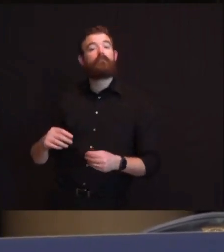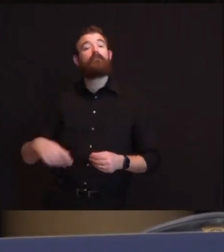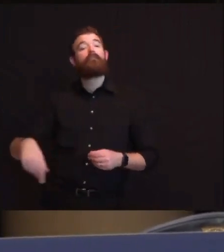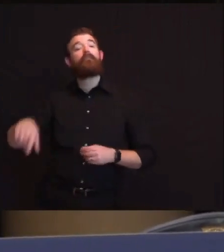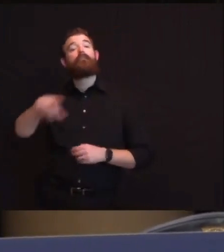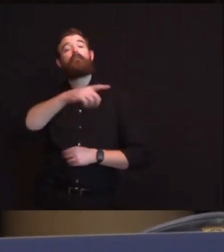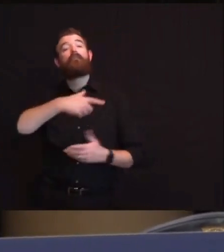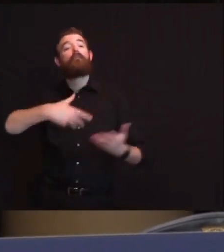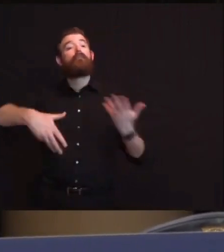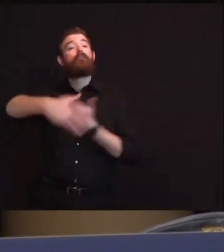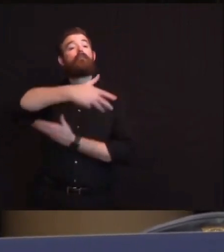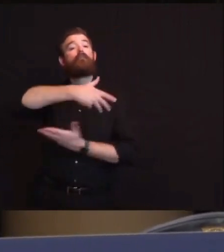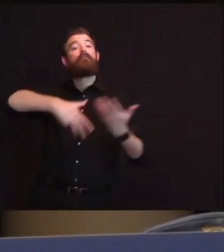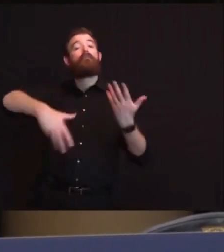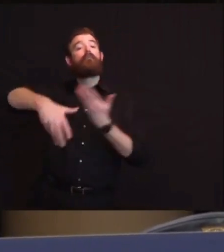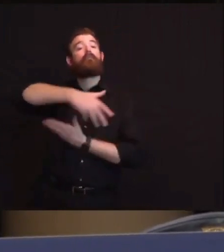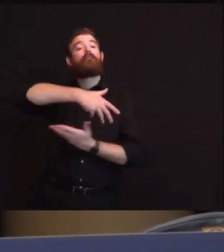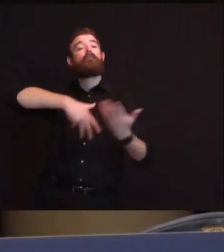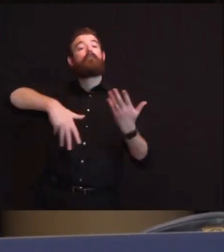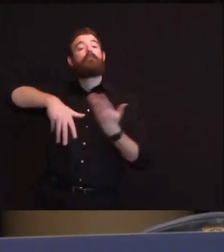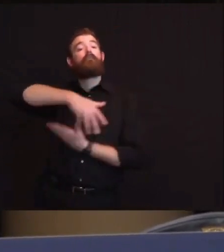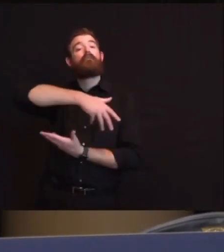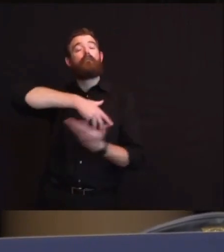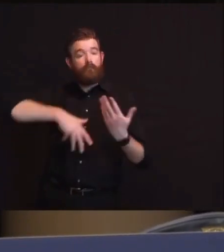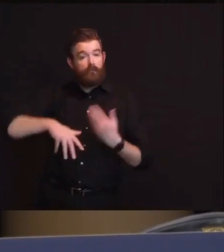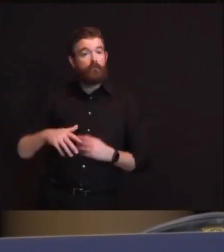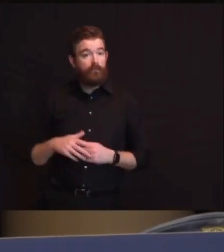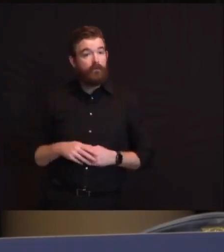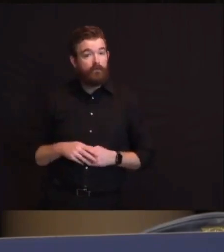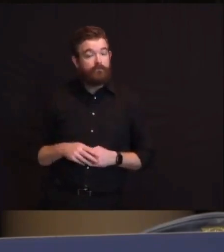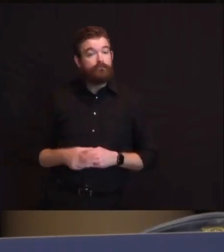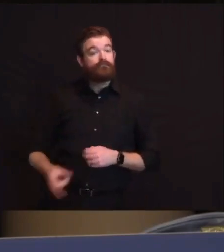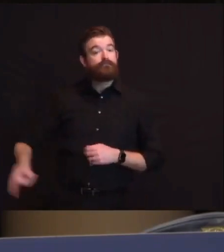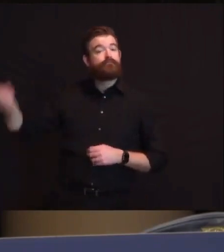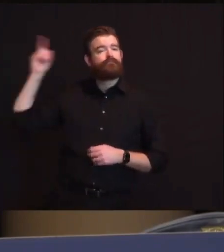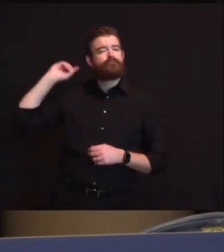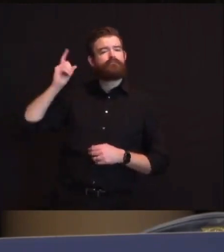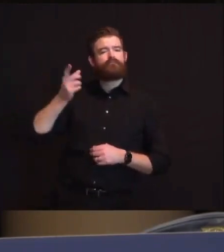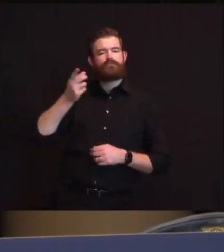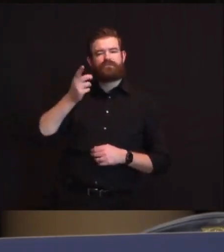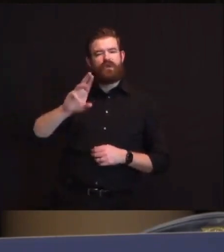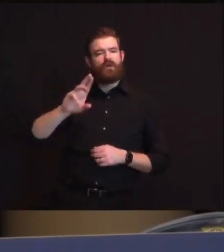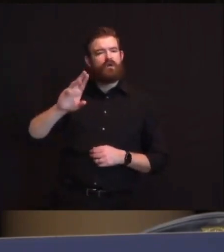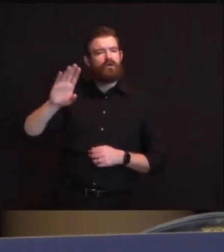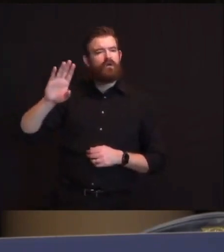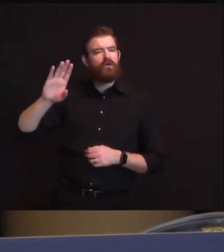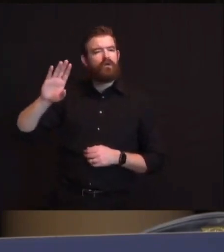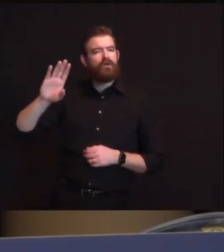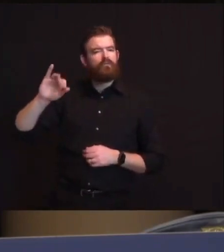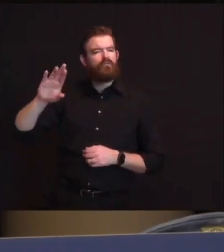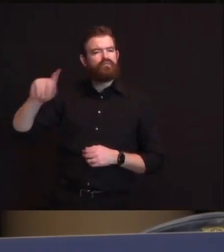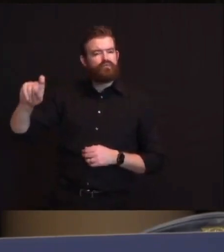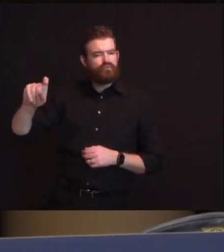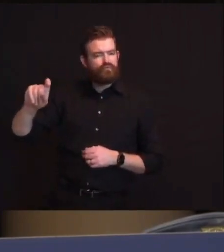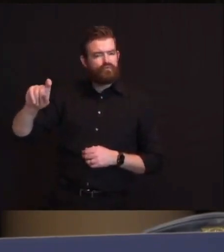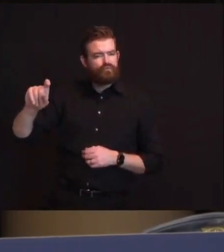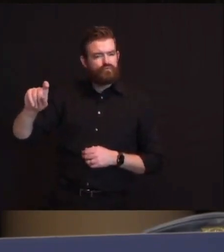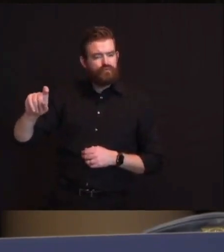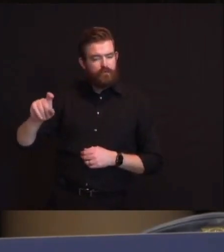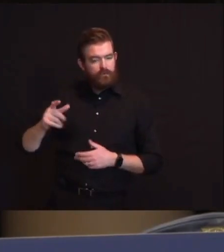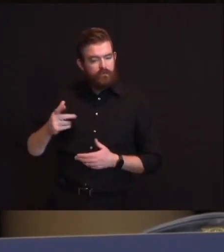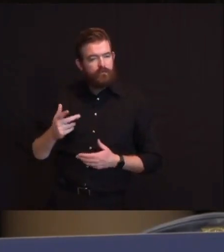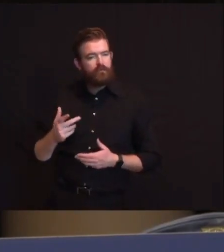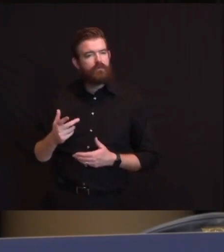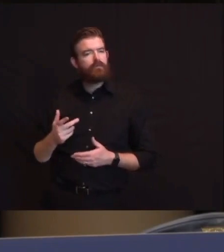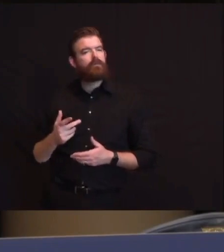said last week that resonated with all of us was that people struggle with believing that their family and